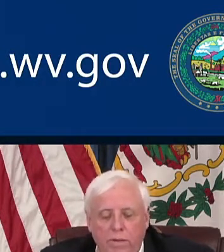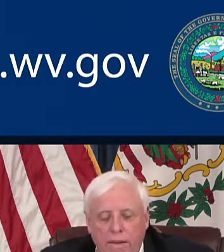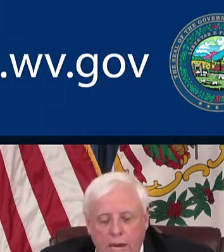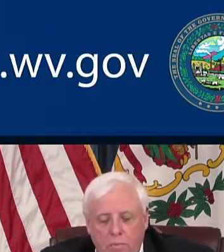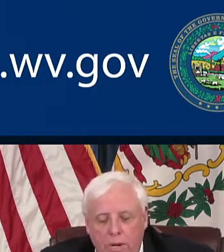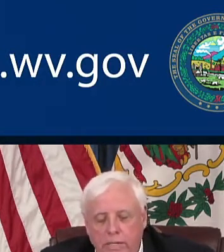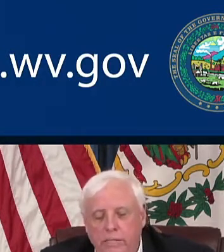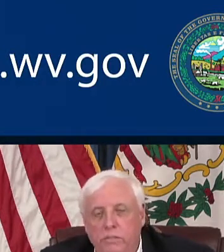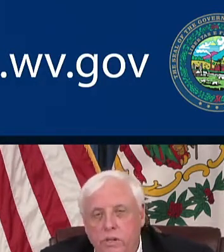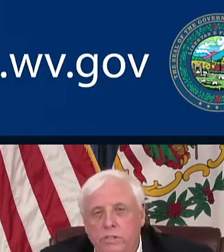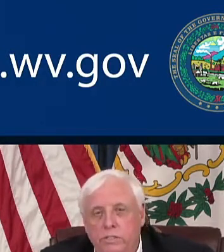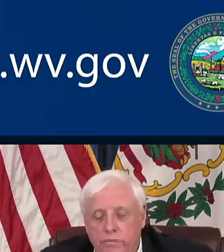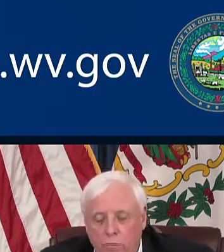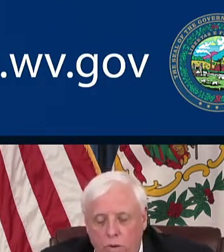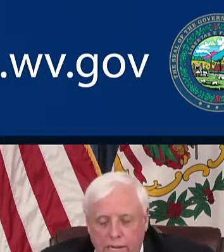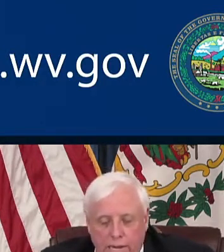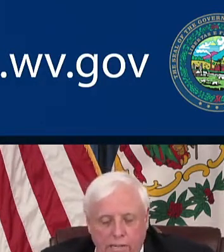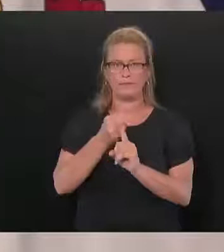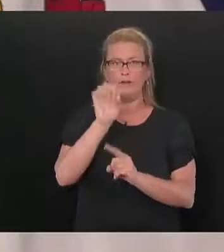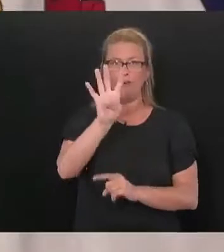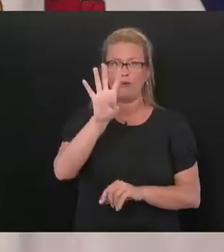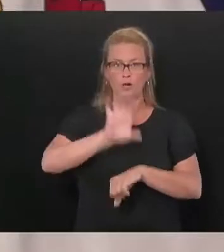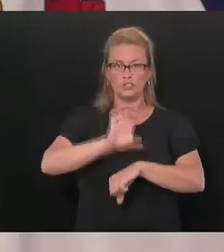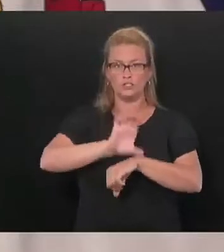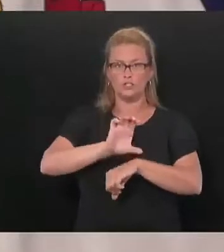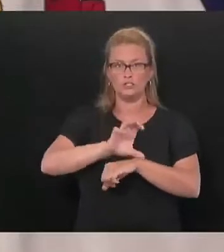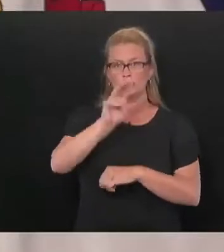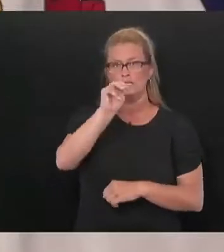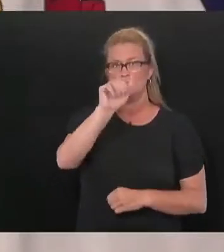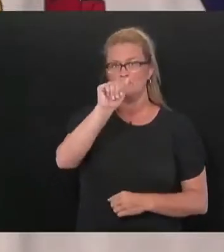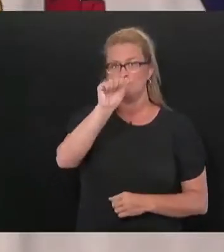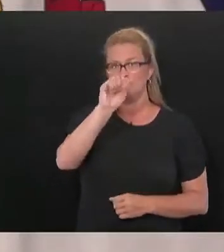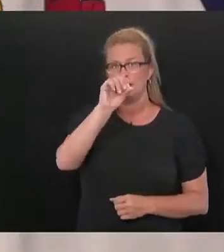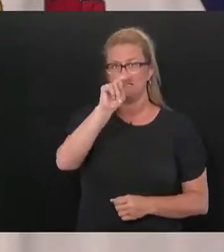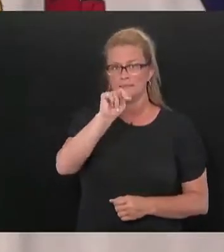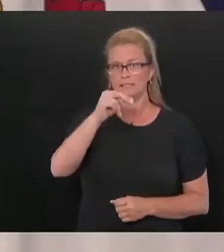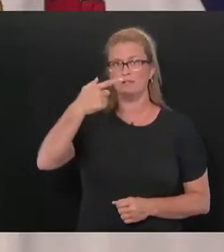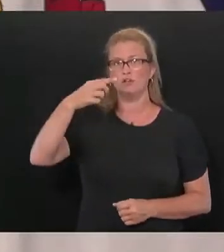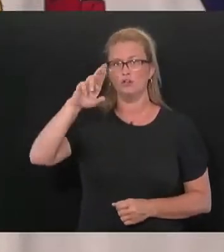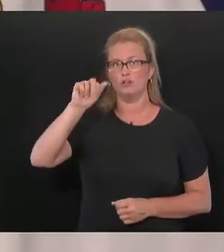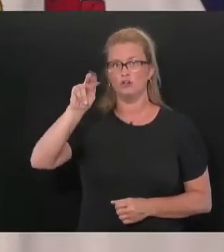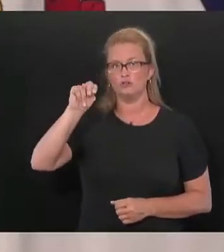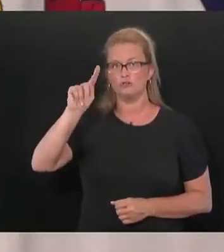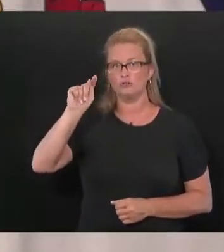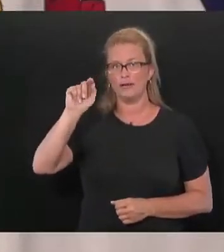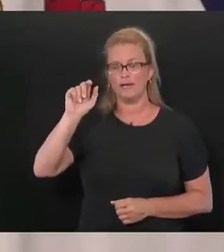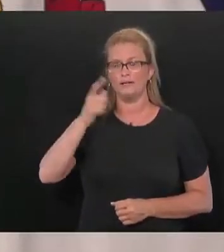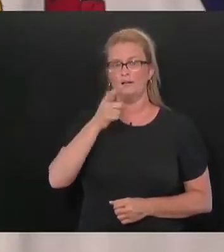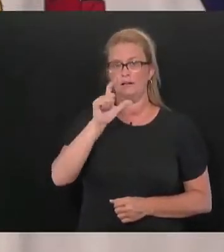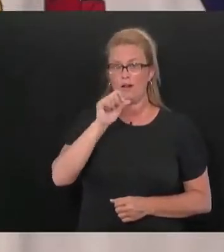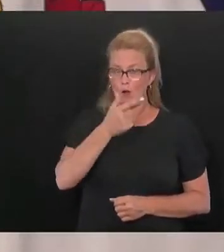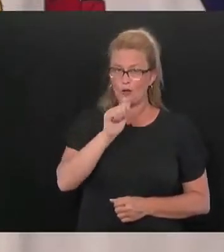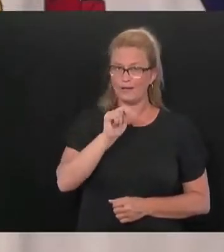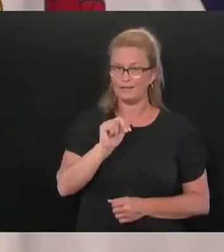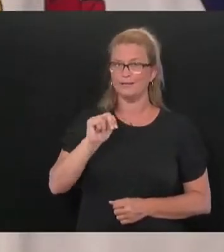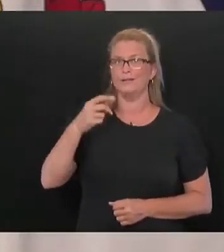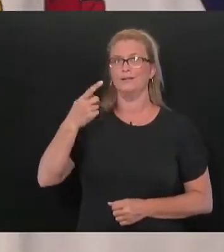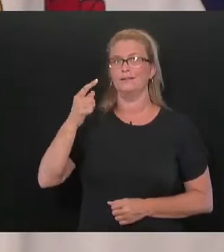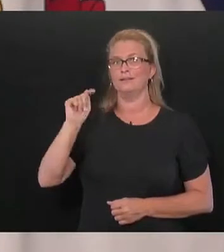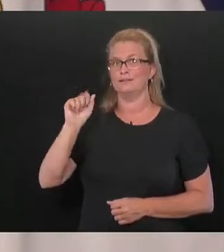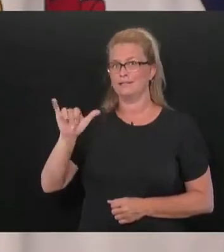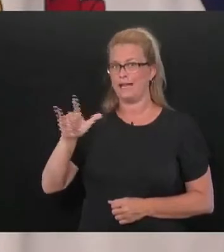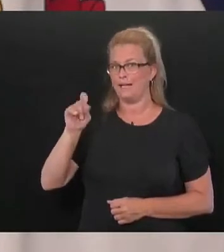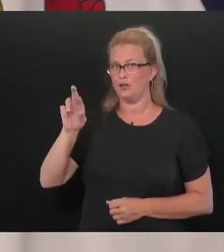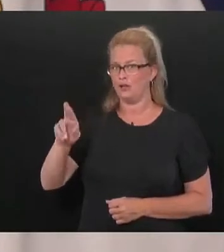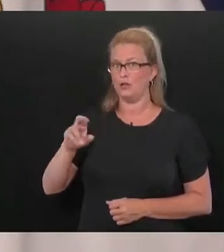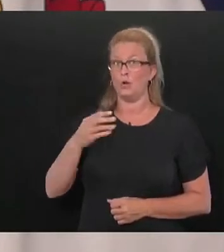we have outbreak in churches in 4 counties that are Mason, Grant, Logan, and Taylor counties. We have 89 cases that we're